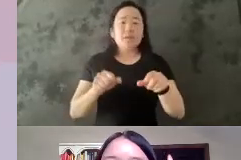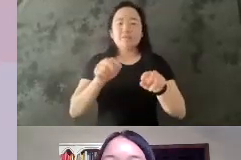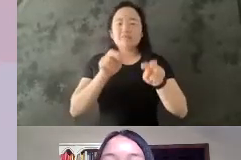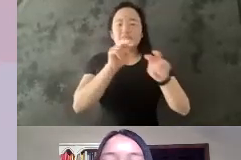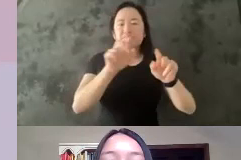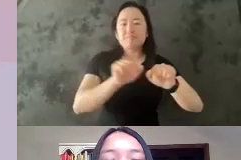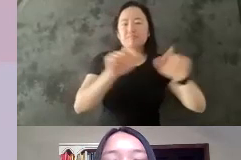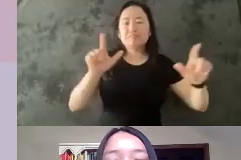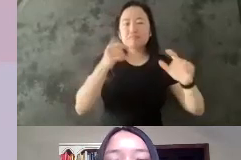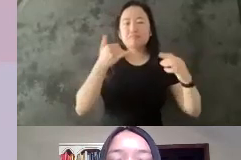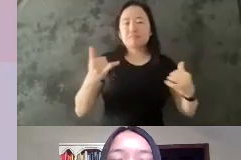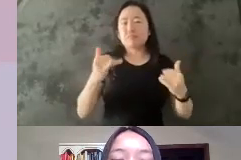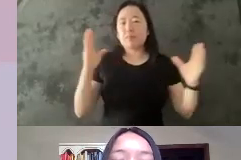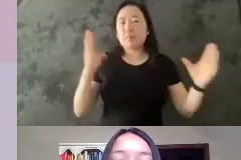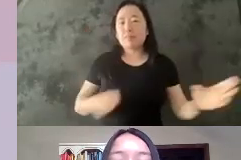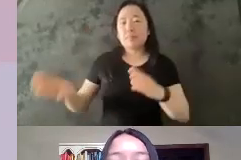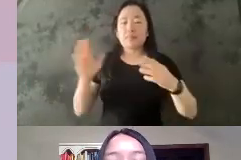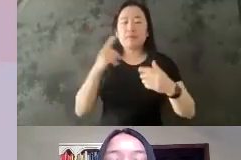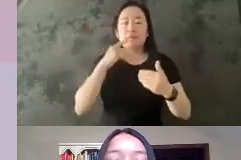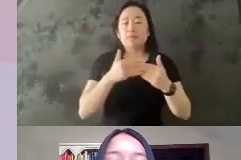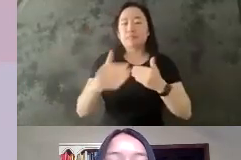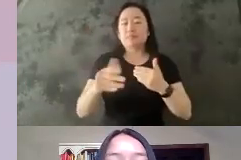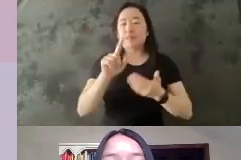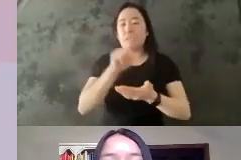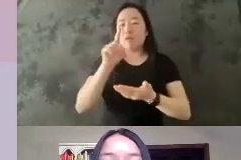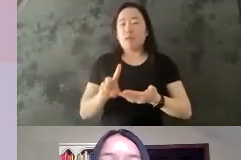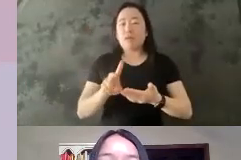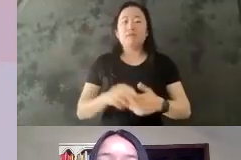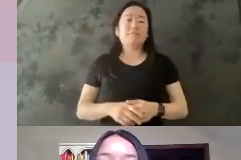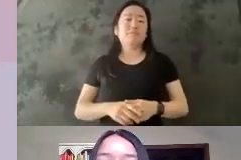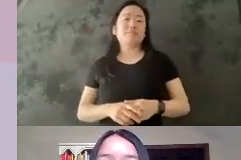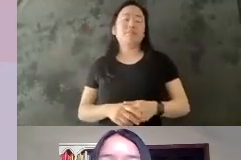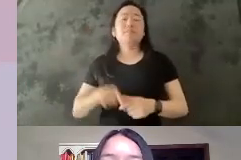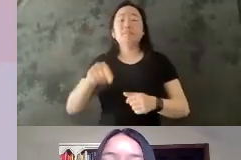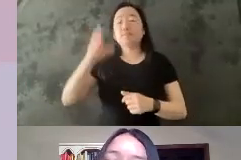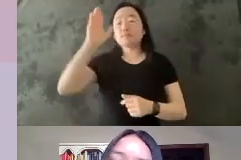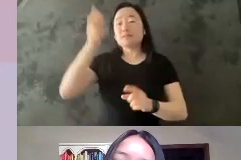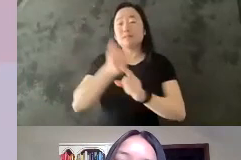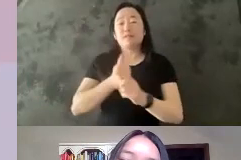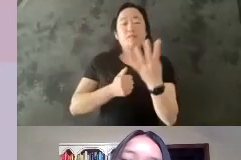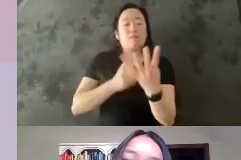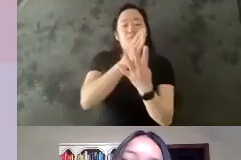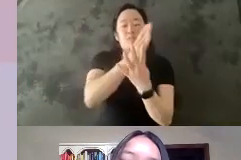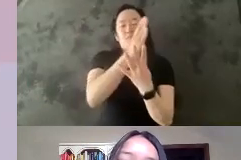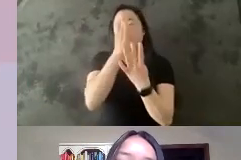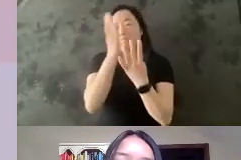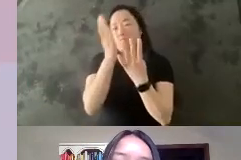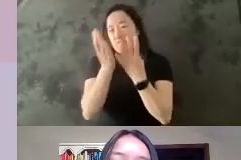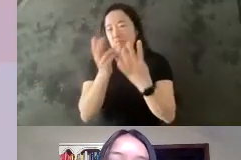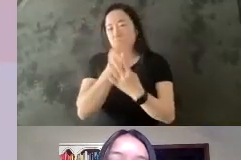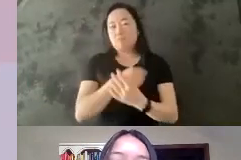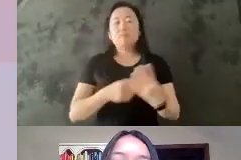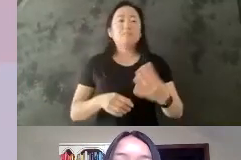90 minutes or so. We're kind of splitting the presentation up into 4 different parts. And so we'll first kind of